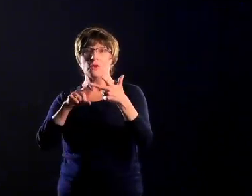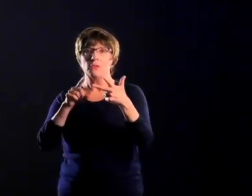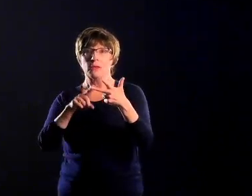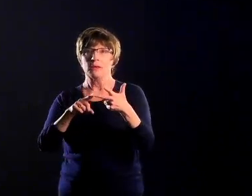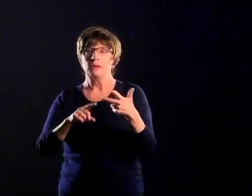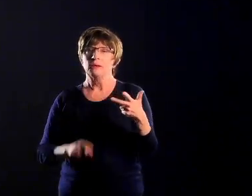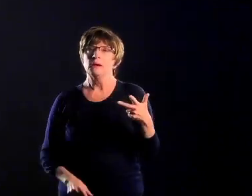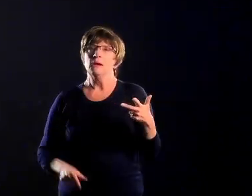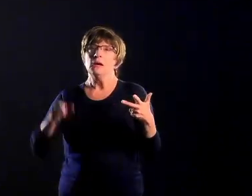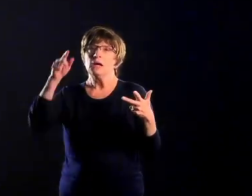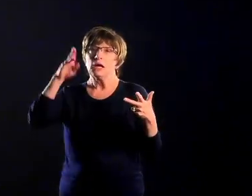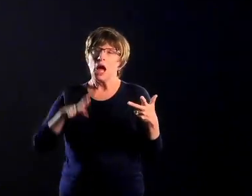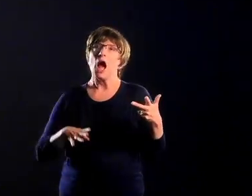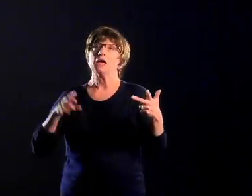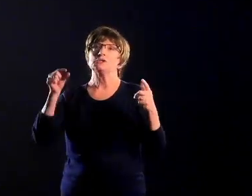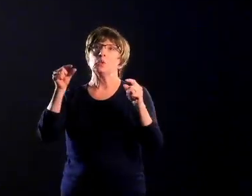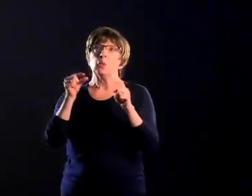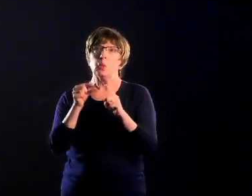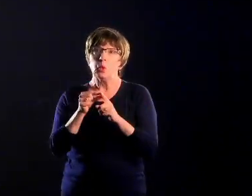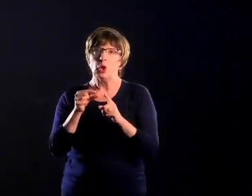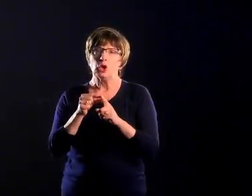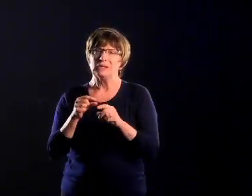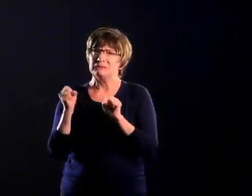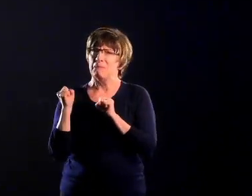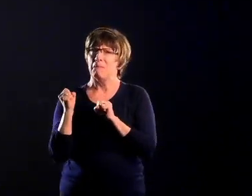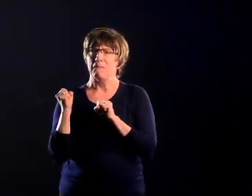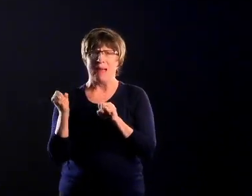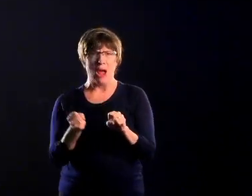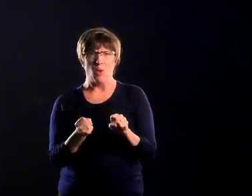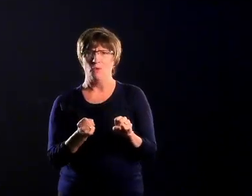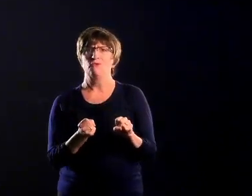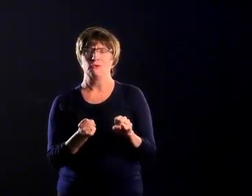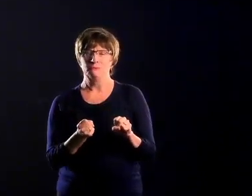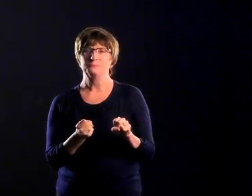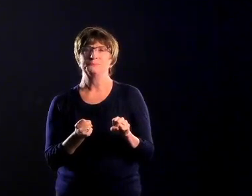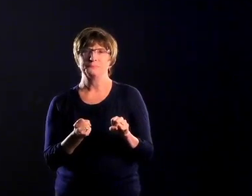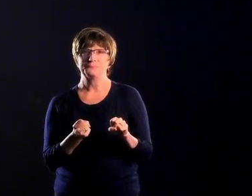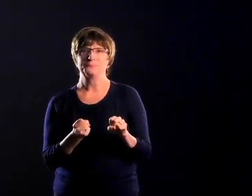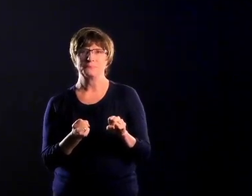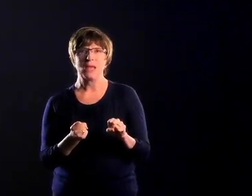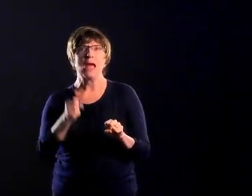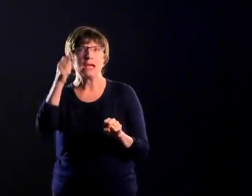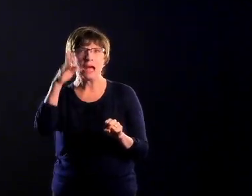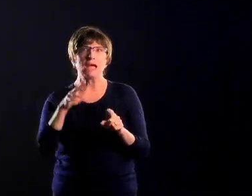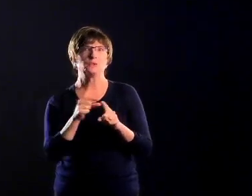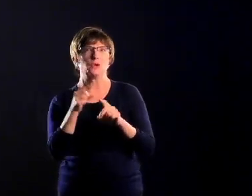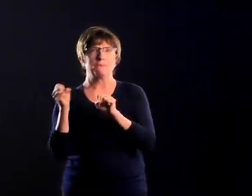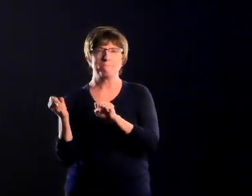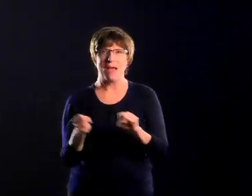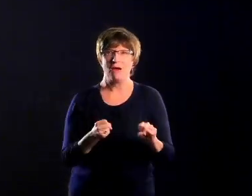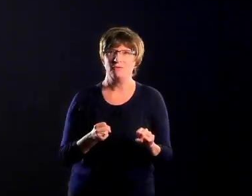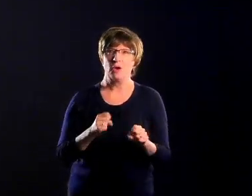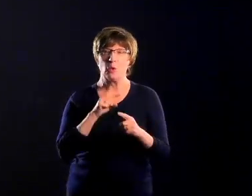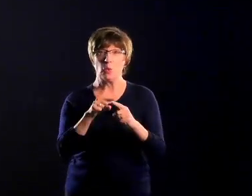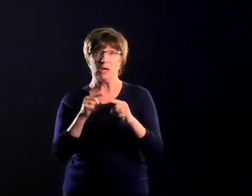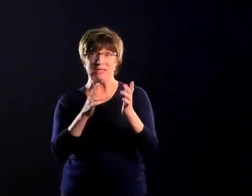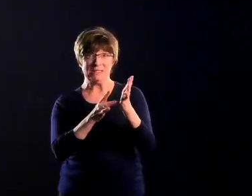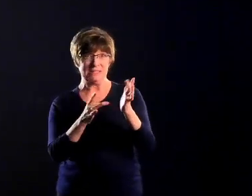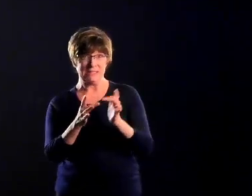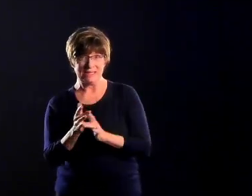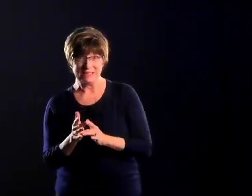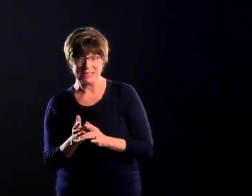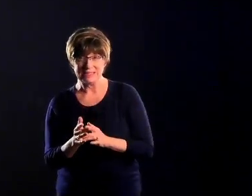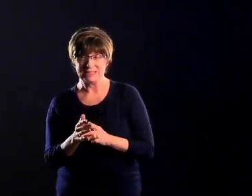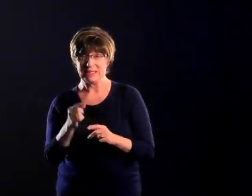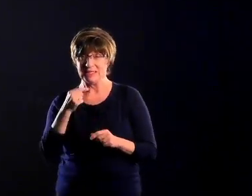today is that God's word is powerful. God's word is powerful. What Jesus says,